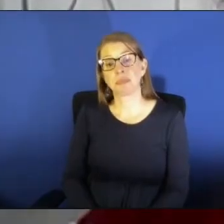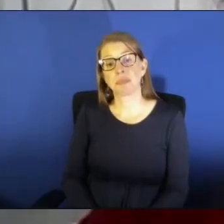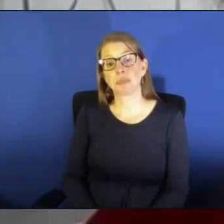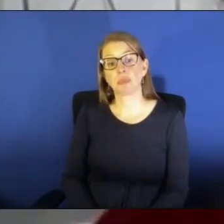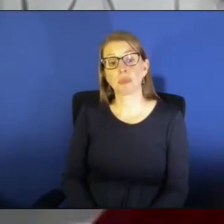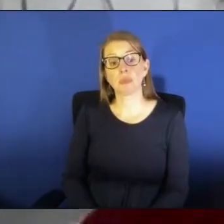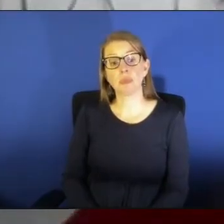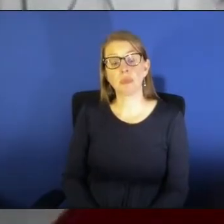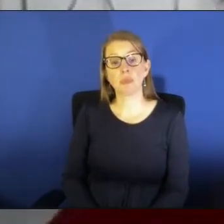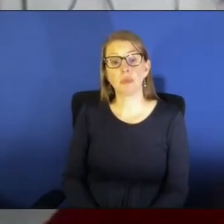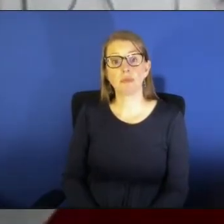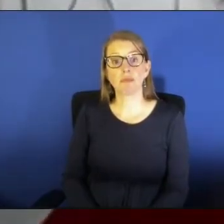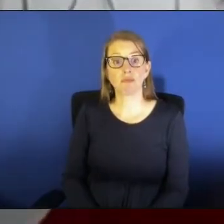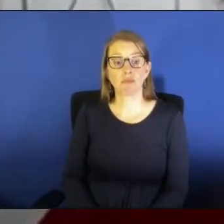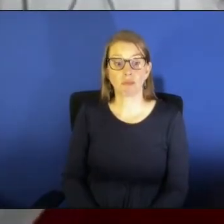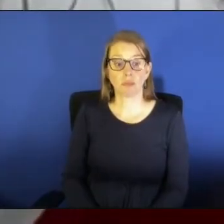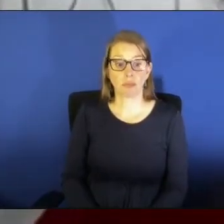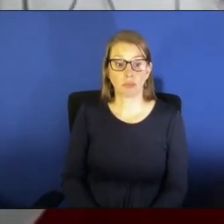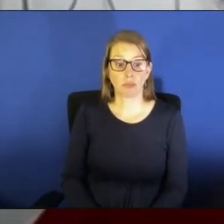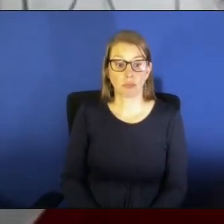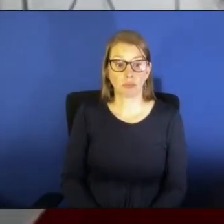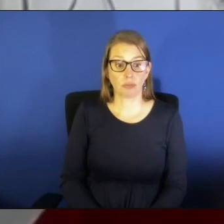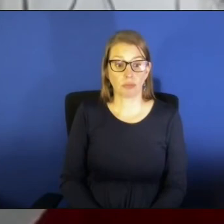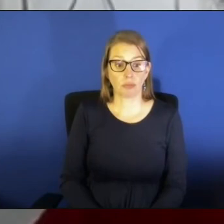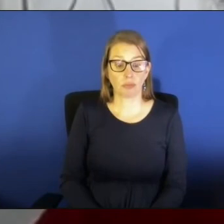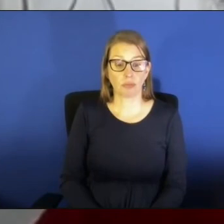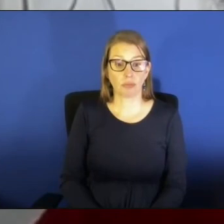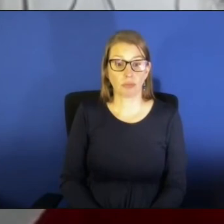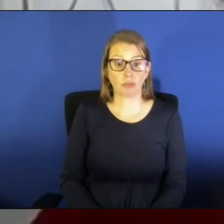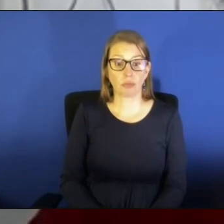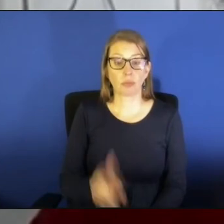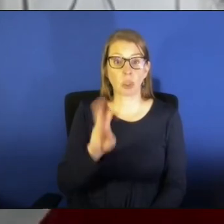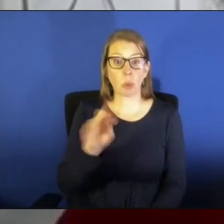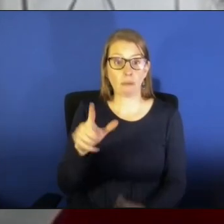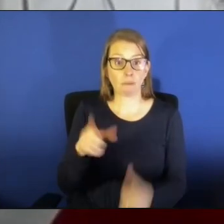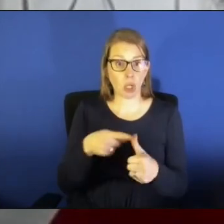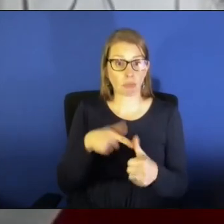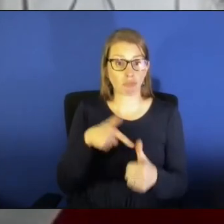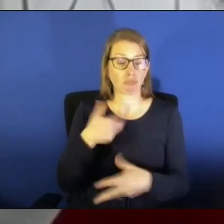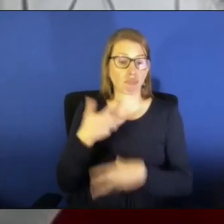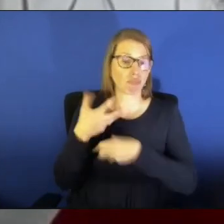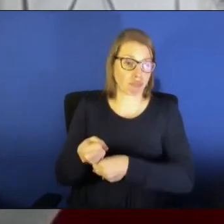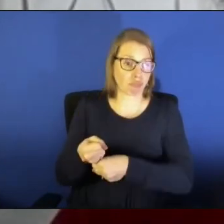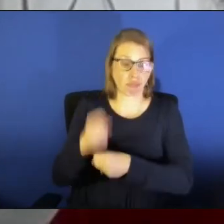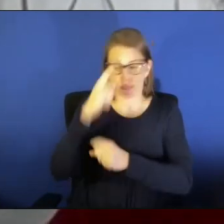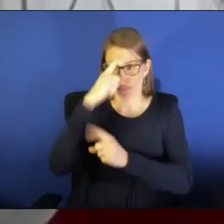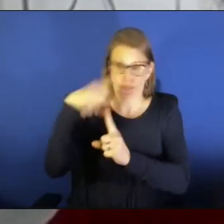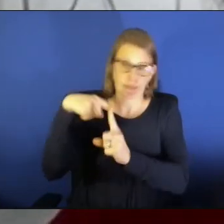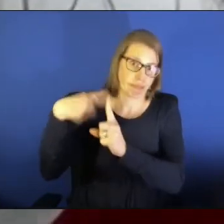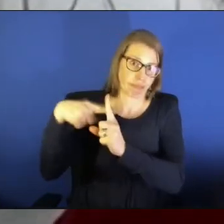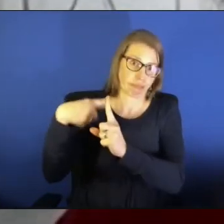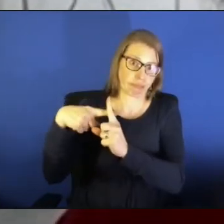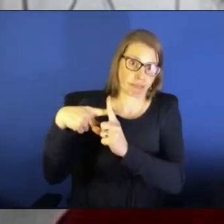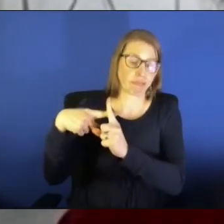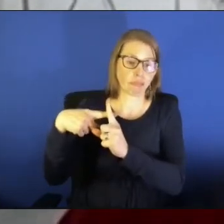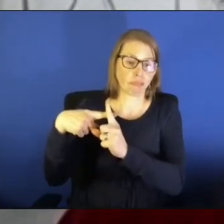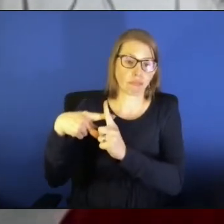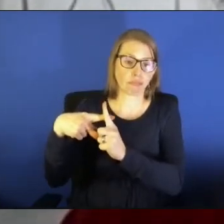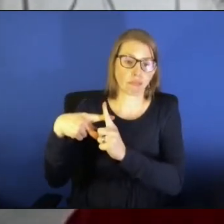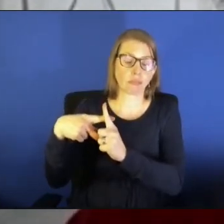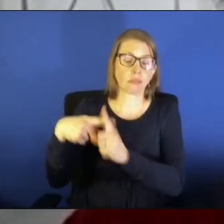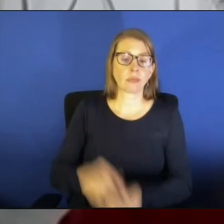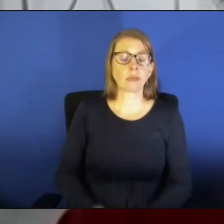Well, first of all, I have a pretty strong faith, so I can stay positive that way. Another thing